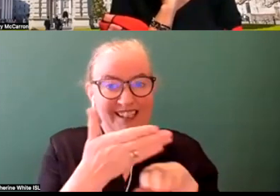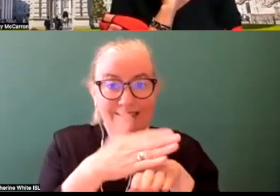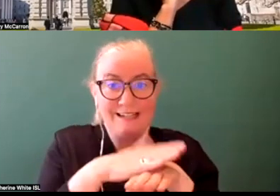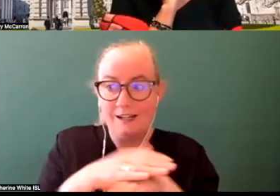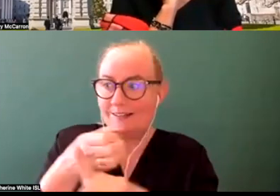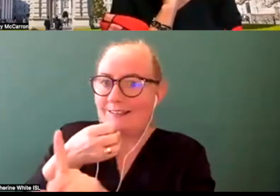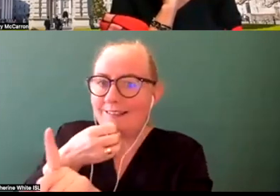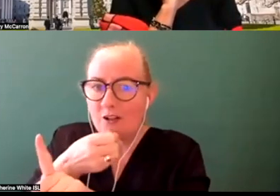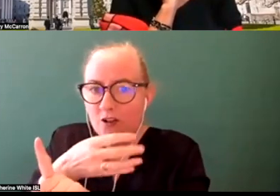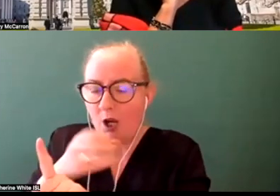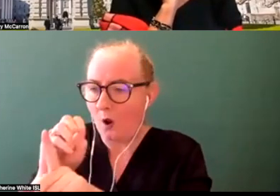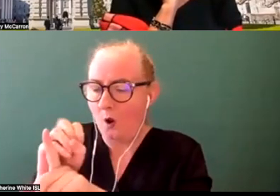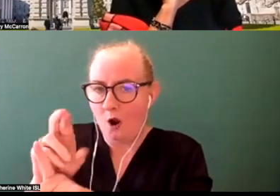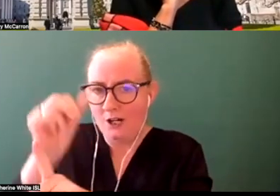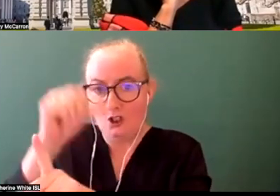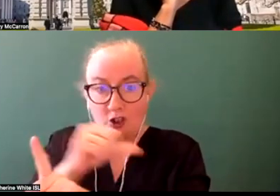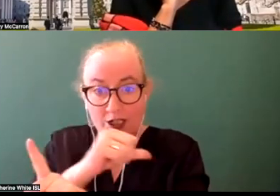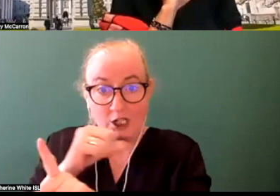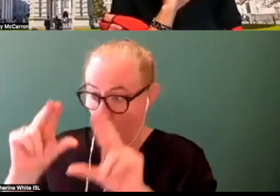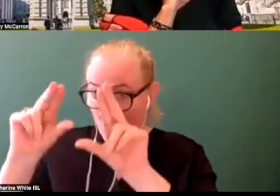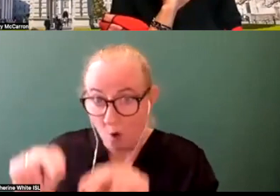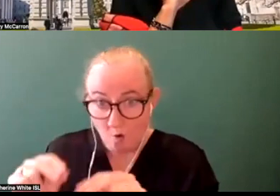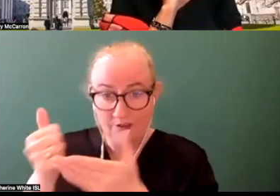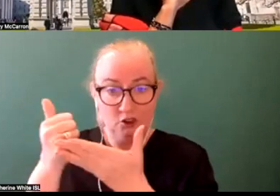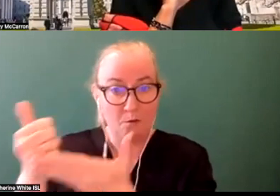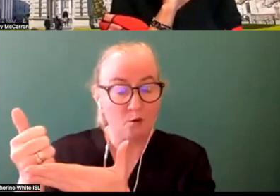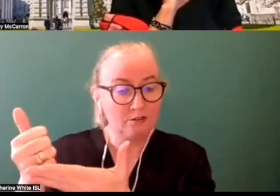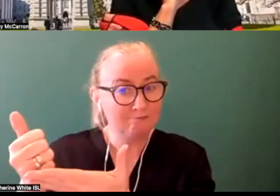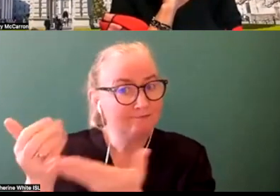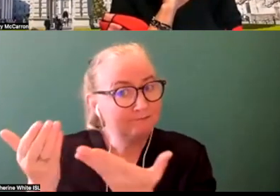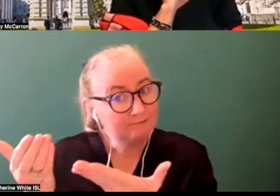or Sunday, there was no support.